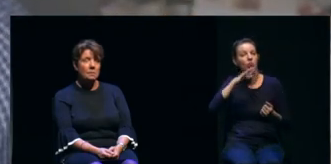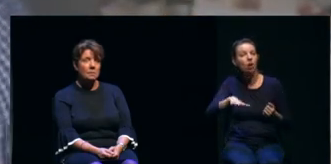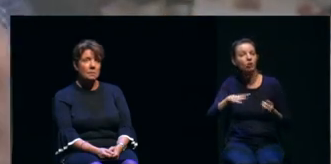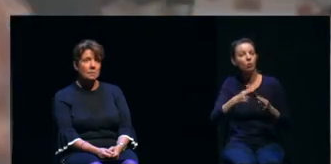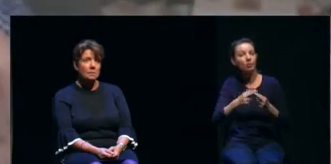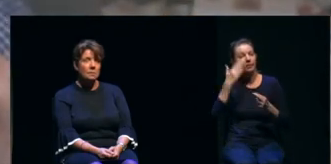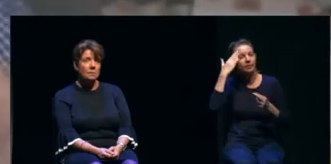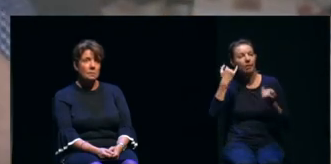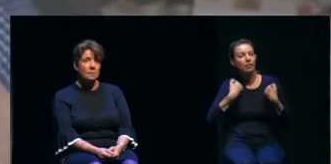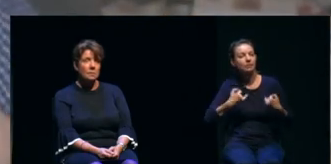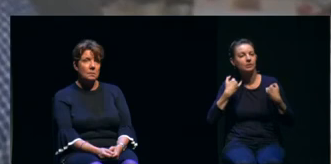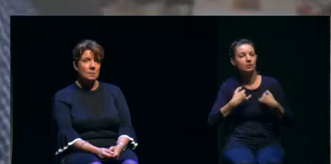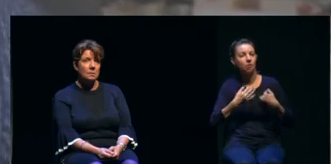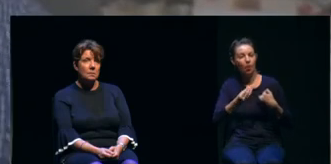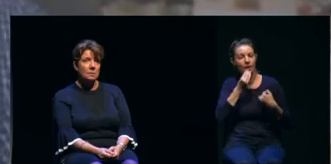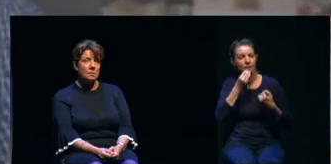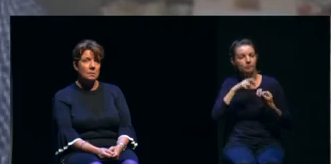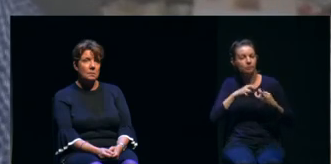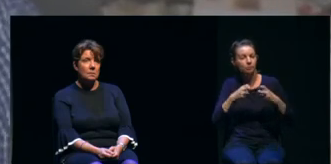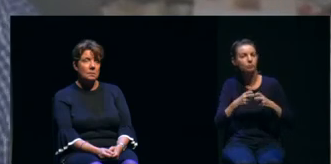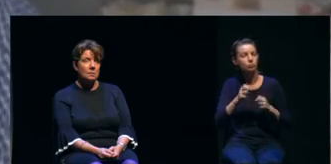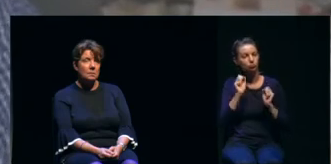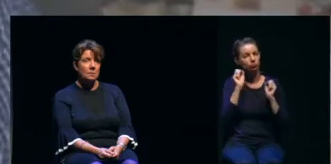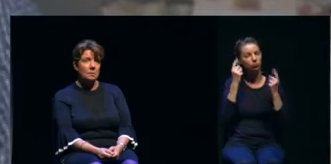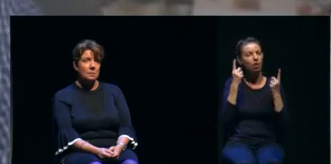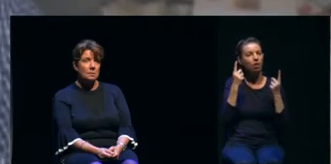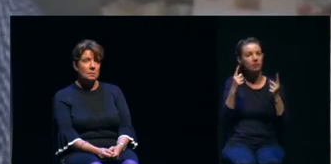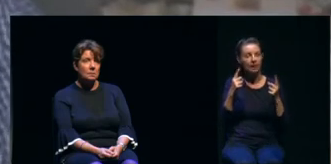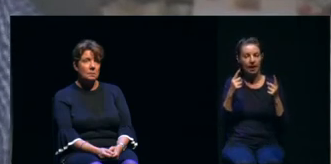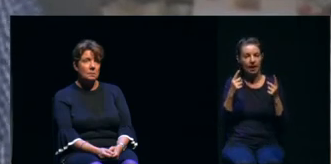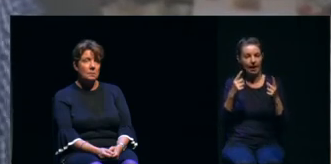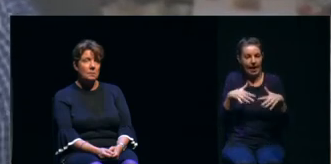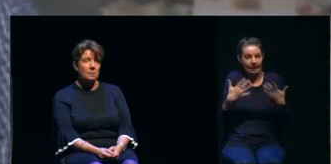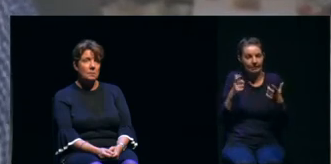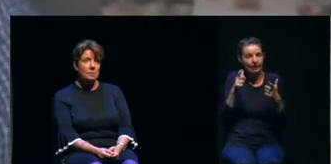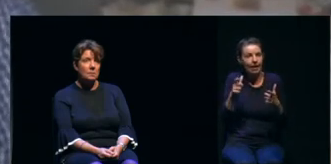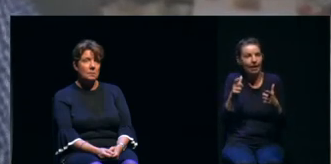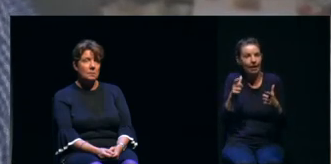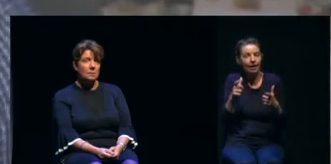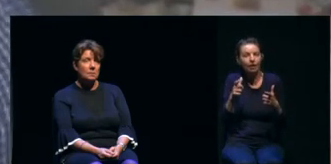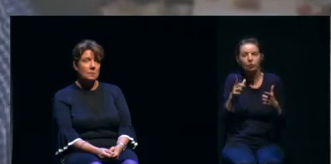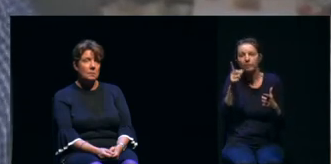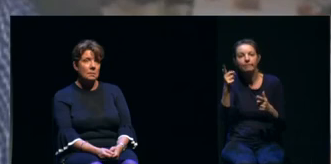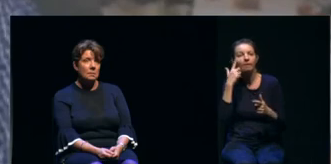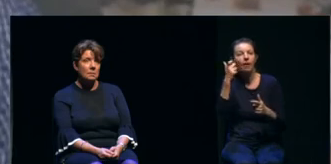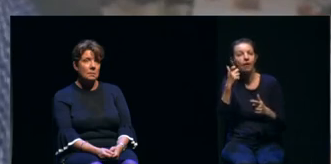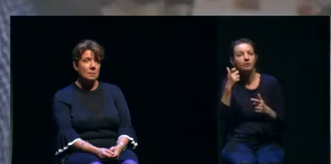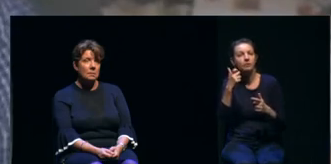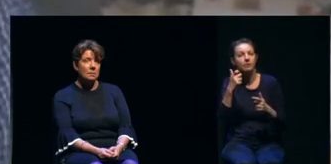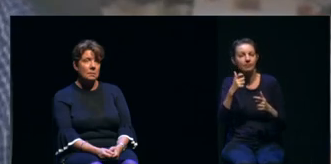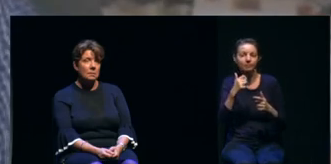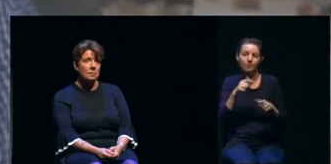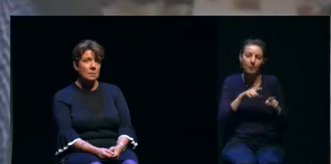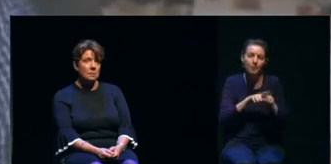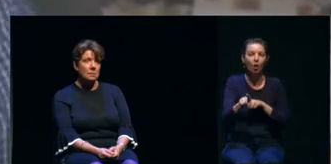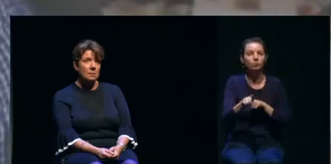eating disorder, you know that whatever care you get and however difficult it is to access that care, still 99% of the day-to-day